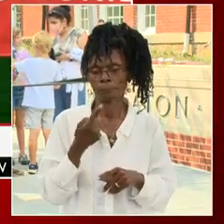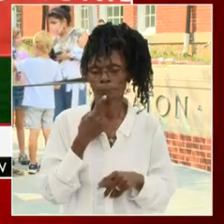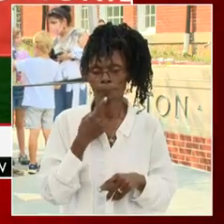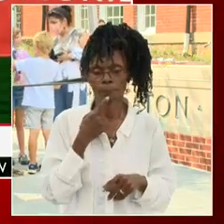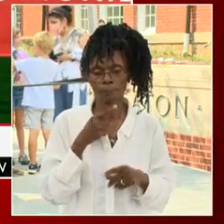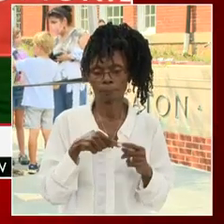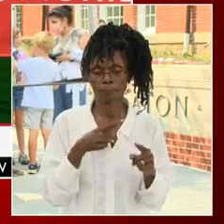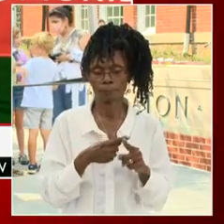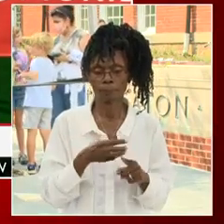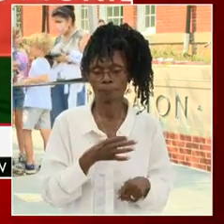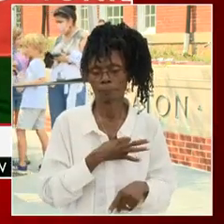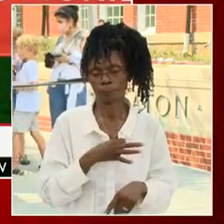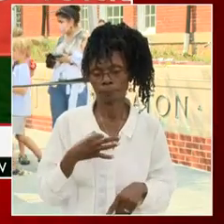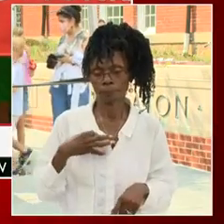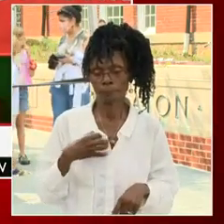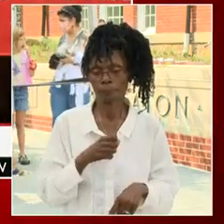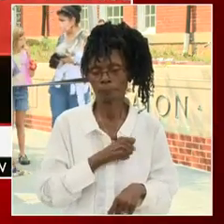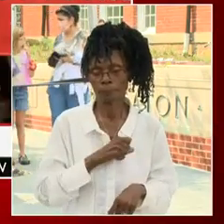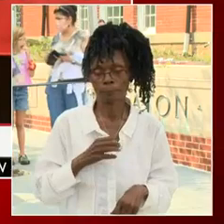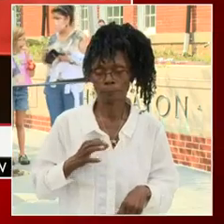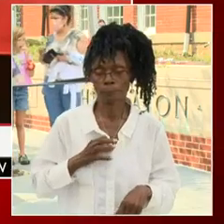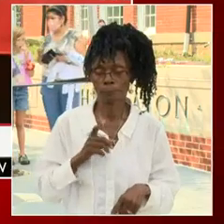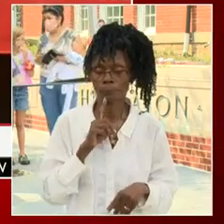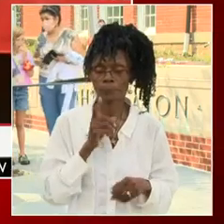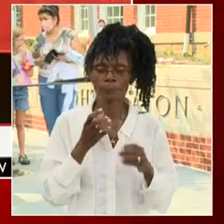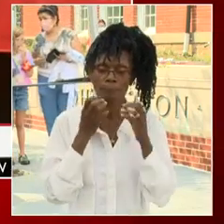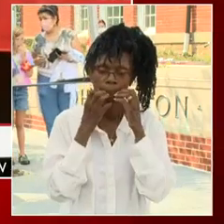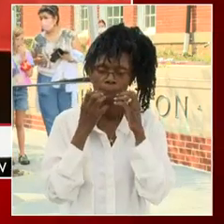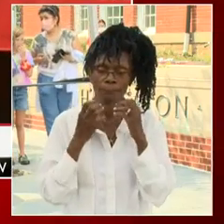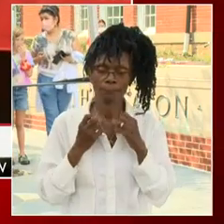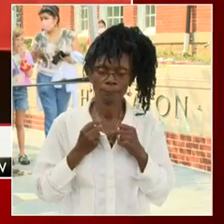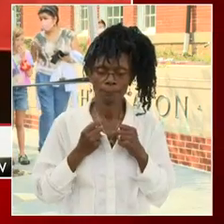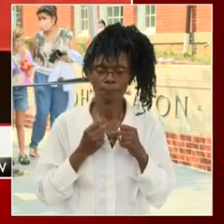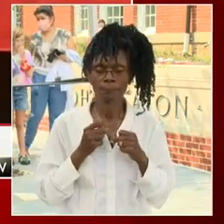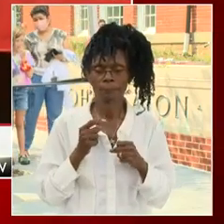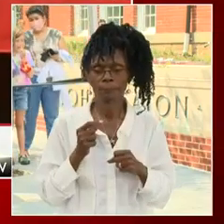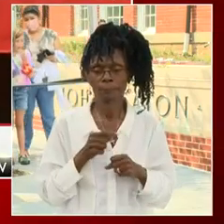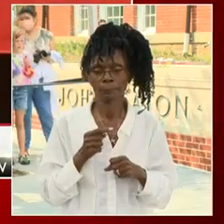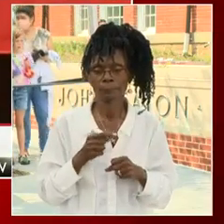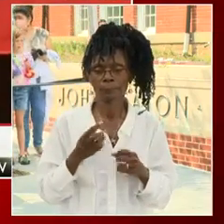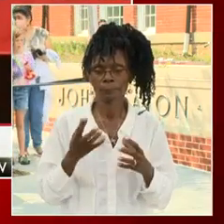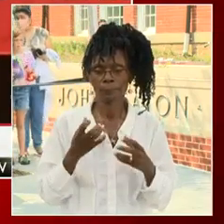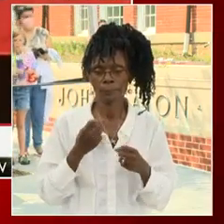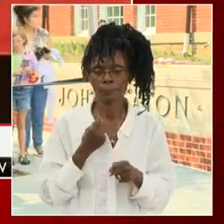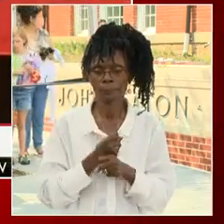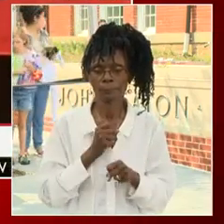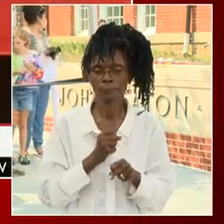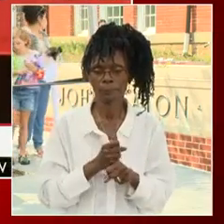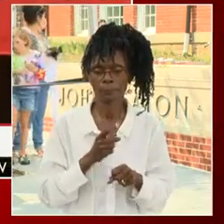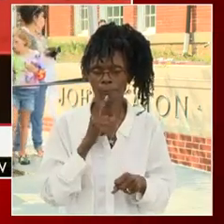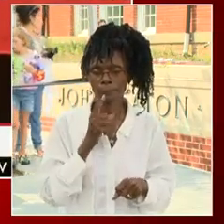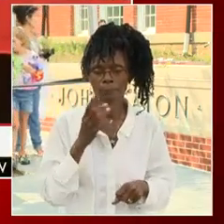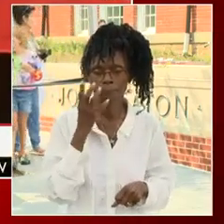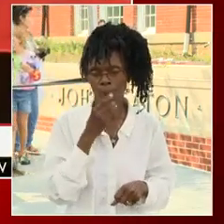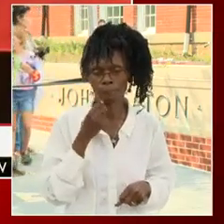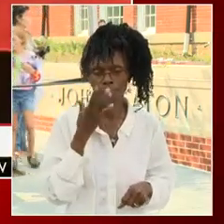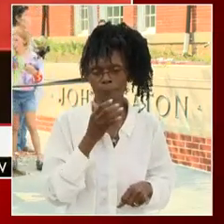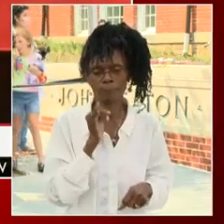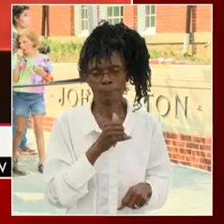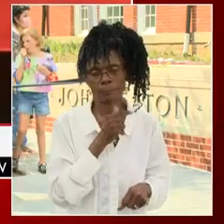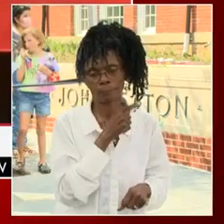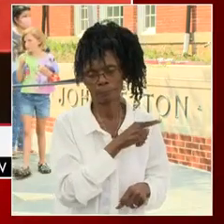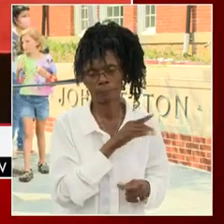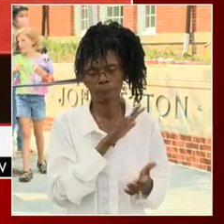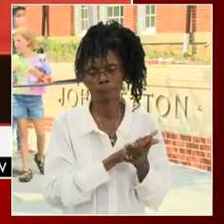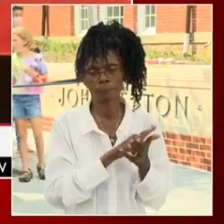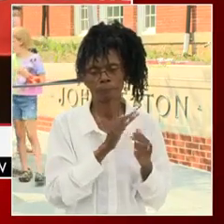value you enough to put together something like this. And there are some people who say, well, kids can learn in any